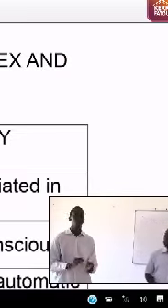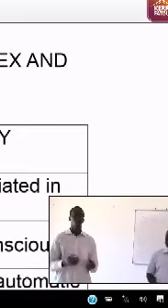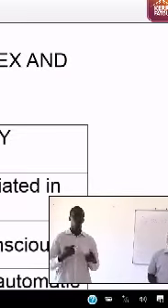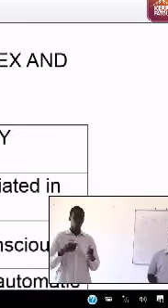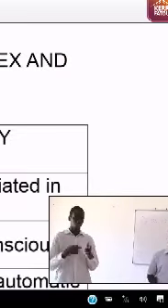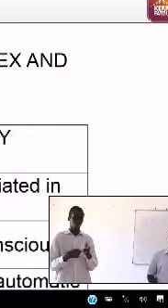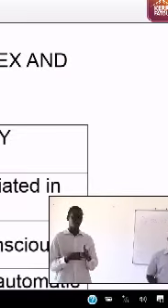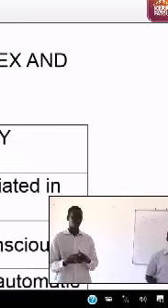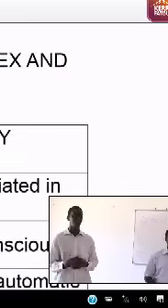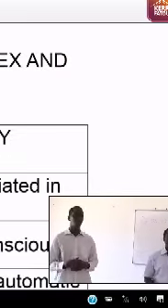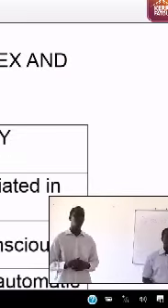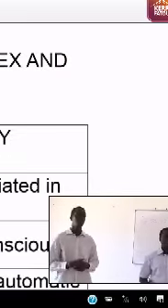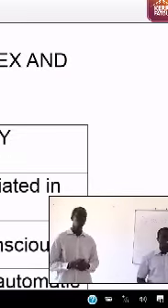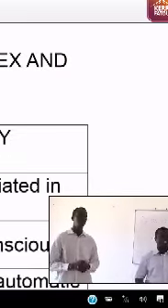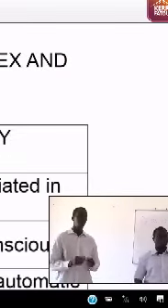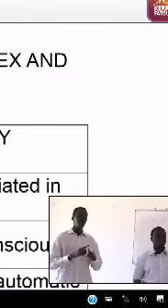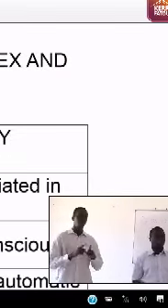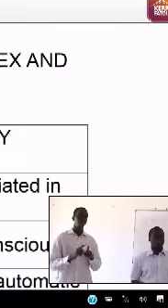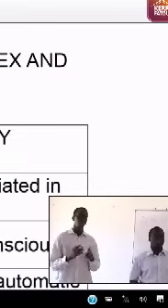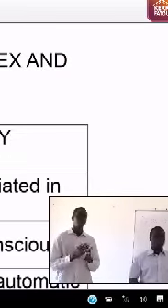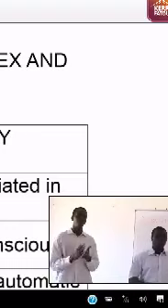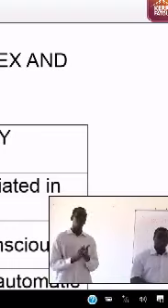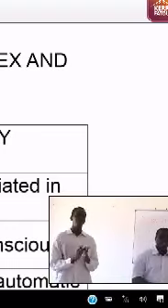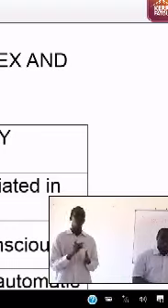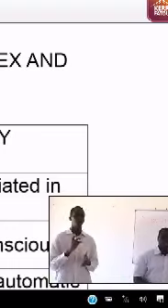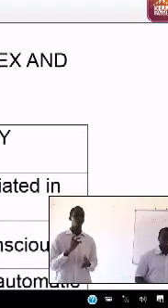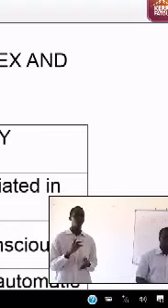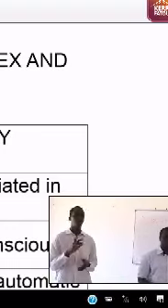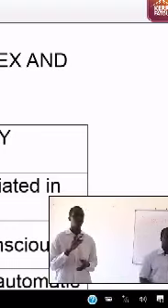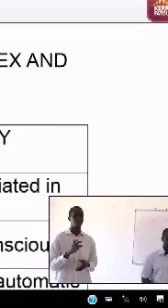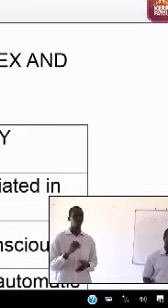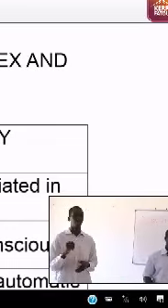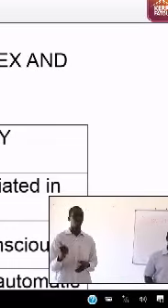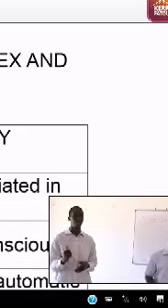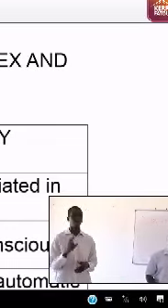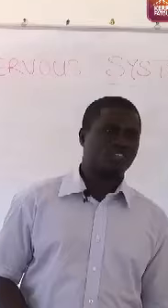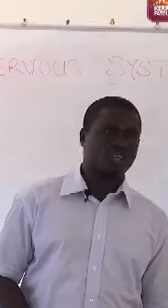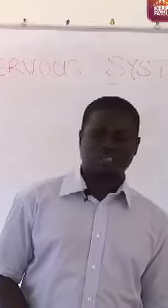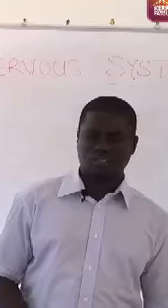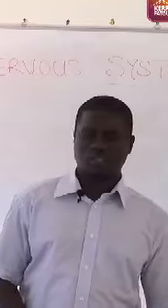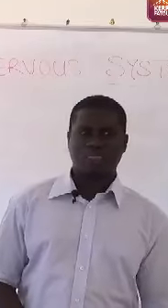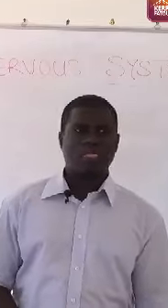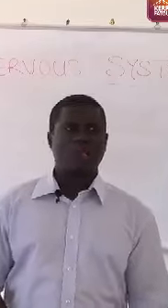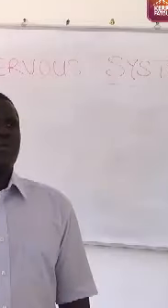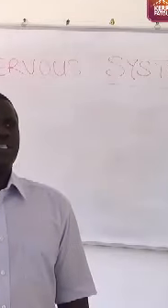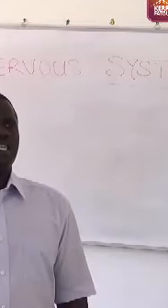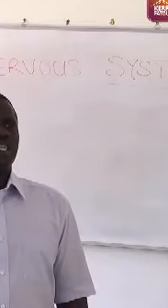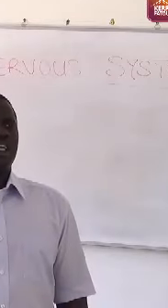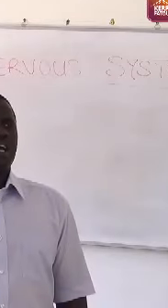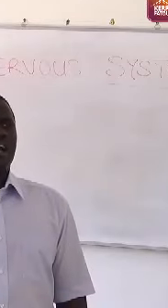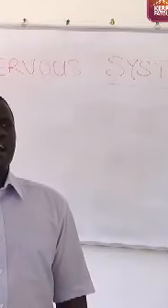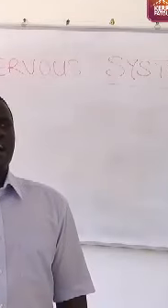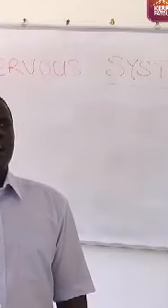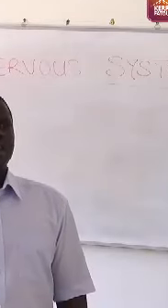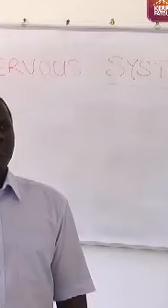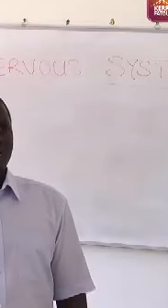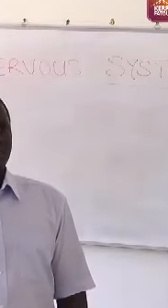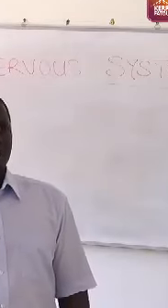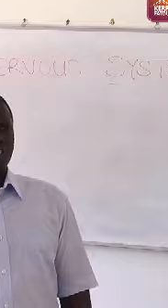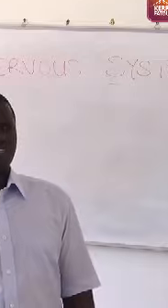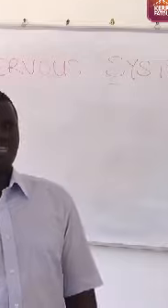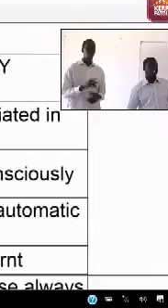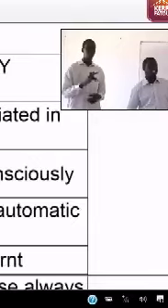nerve cells. Okay? So now we are going to look at the differences between voluntary actions